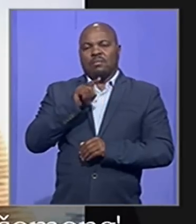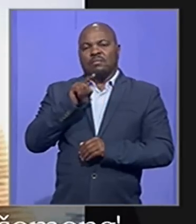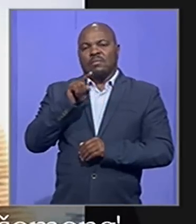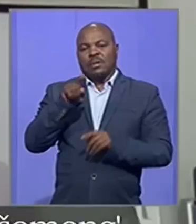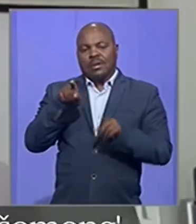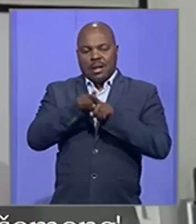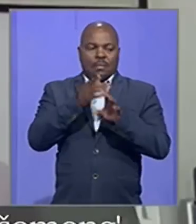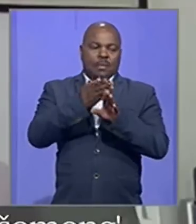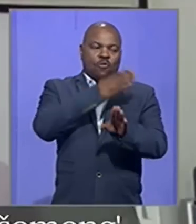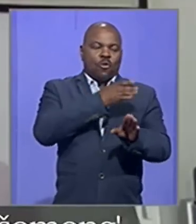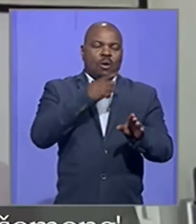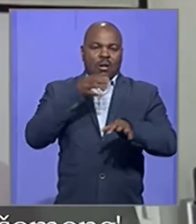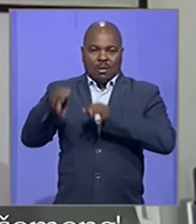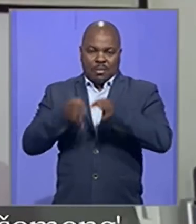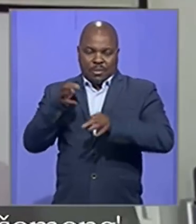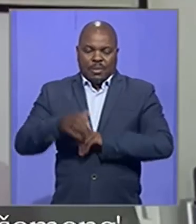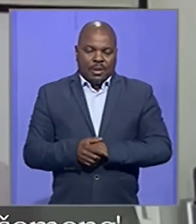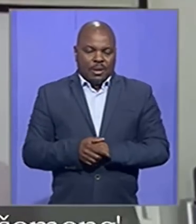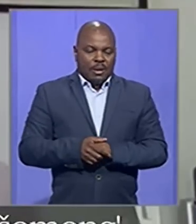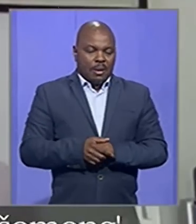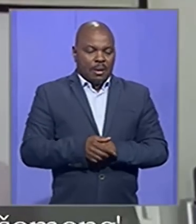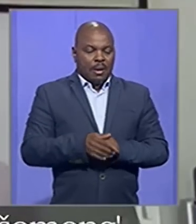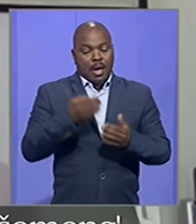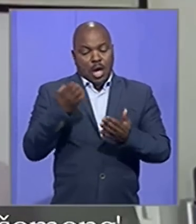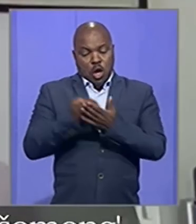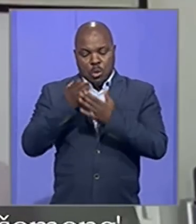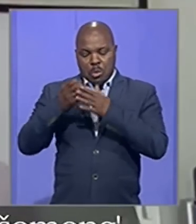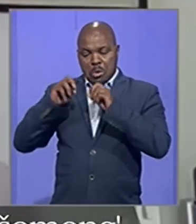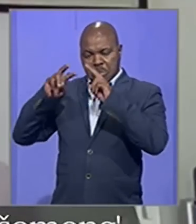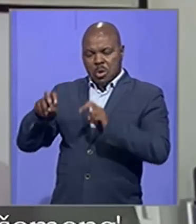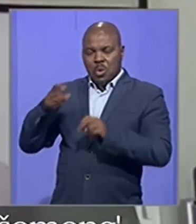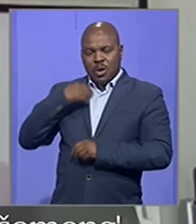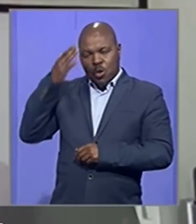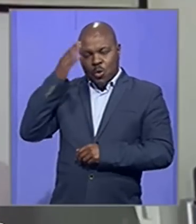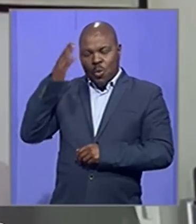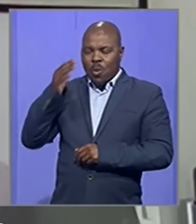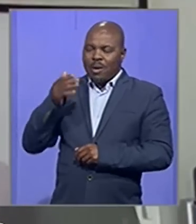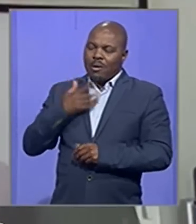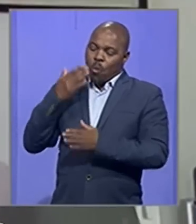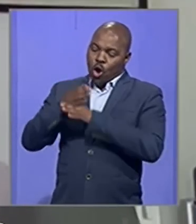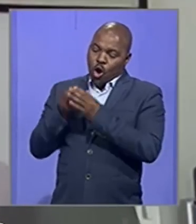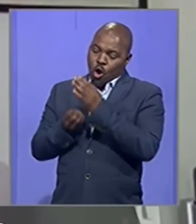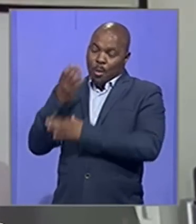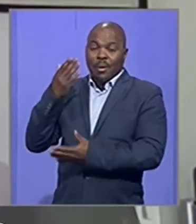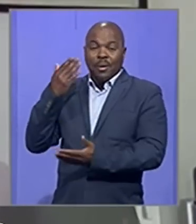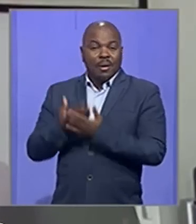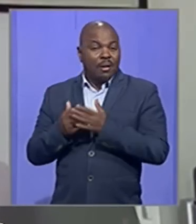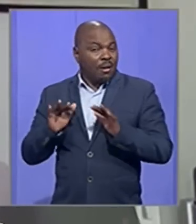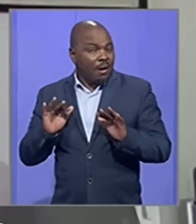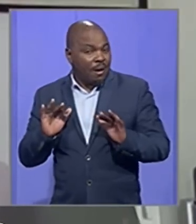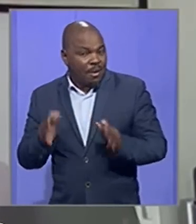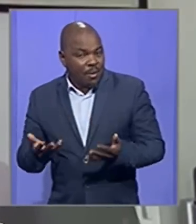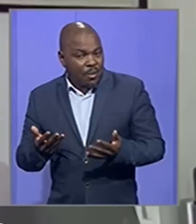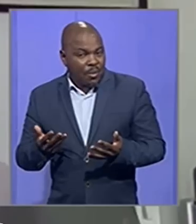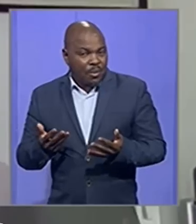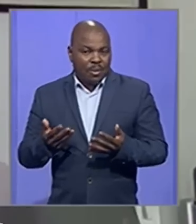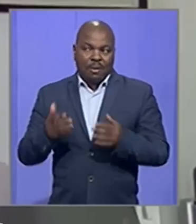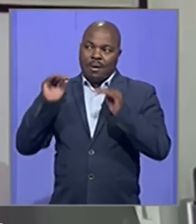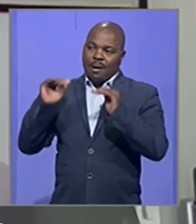to earlier on. We know from the study of economics that the only way to create jobs is through a stimulation of